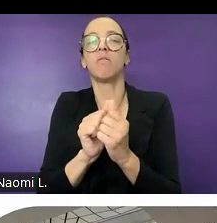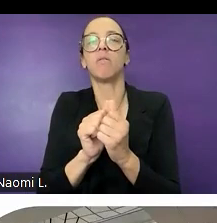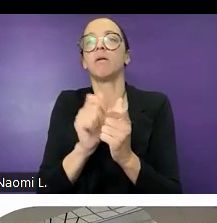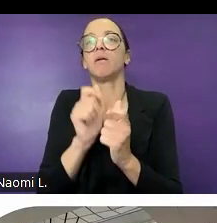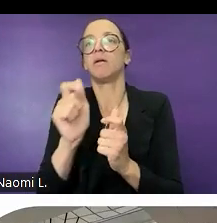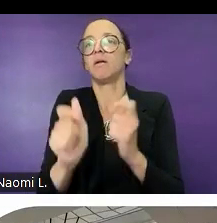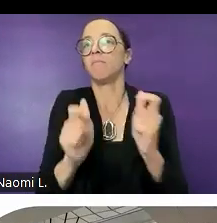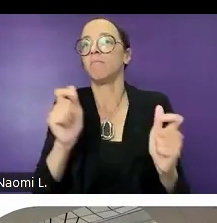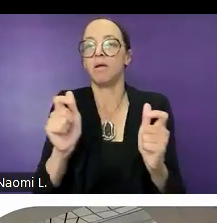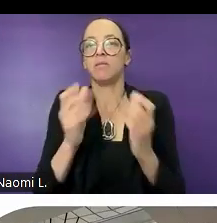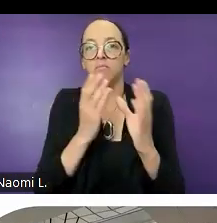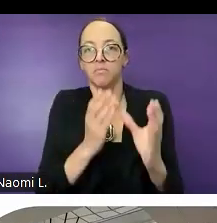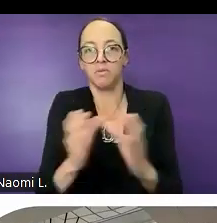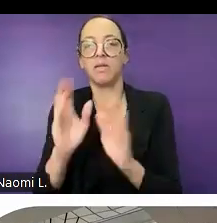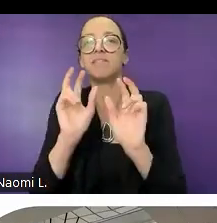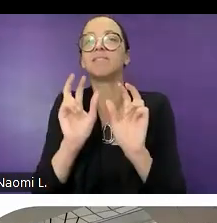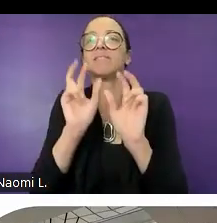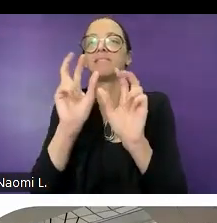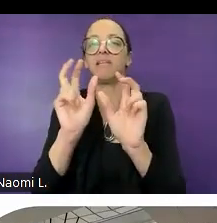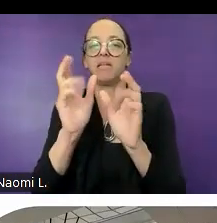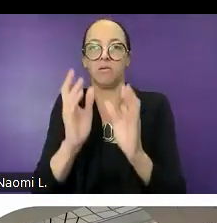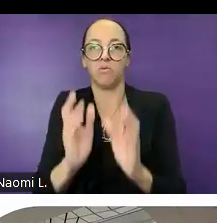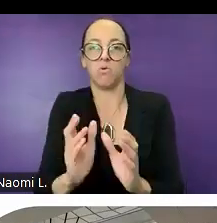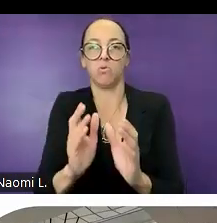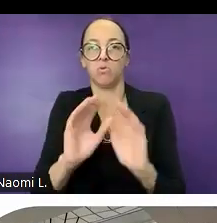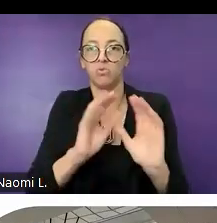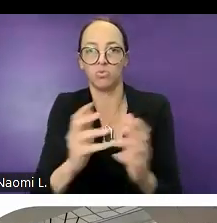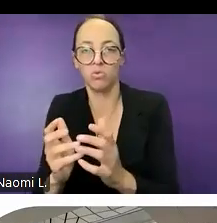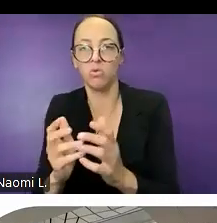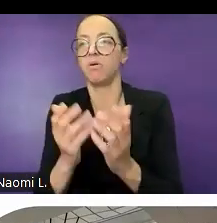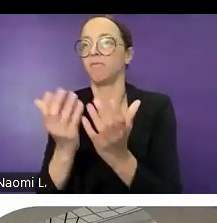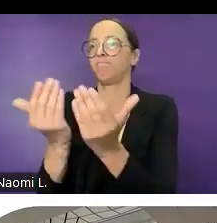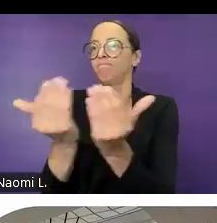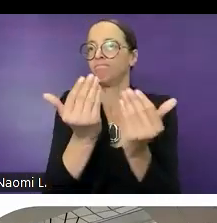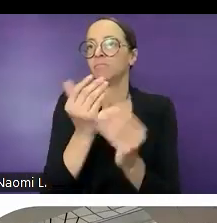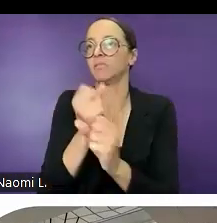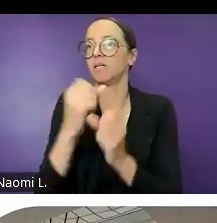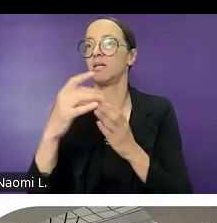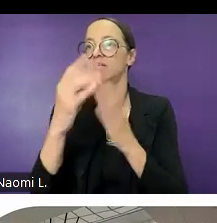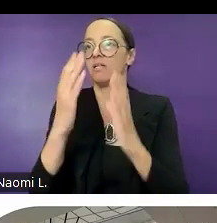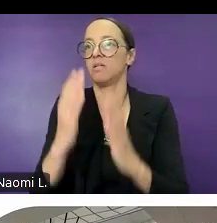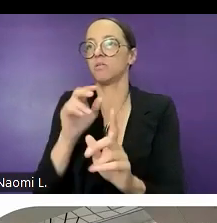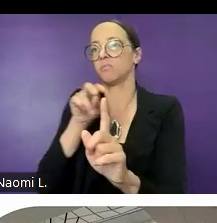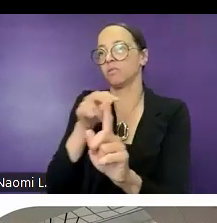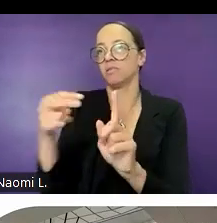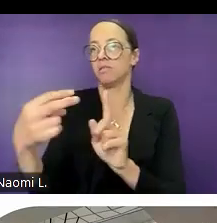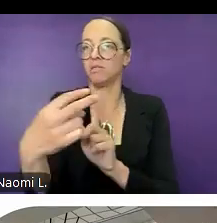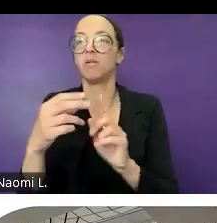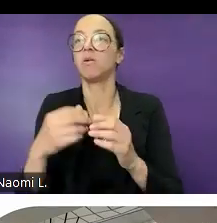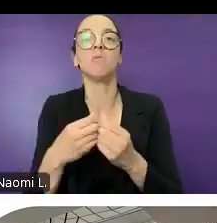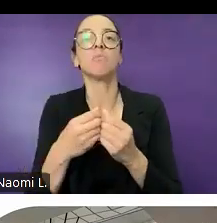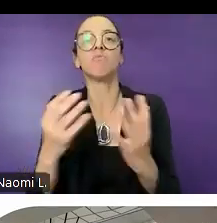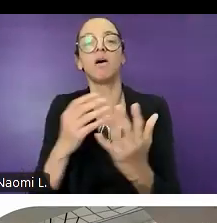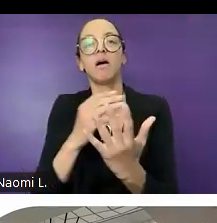state leaders to get input and perspective, providing a series of ongoing webinars. And this is a